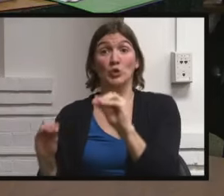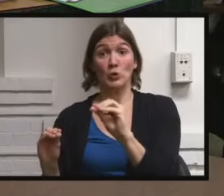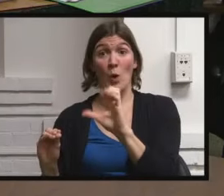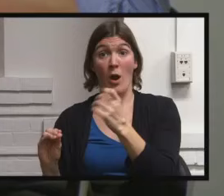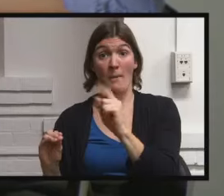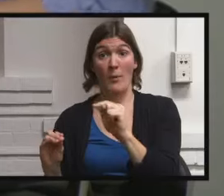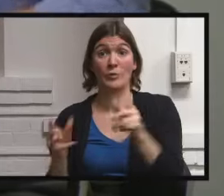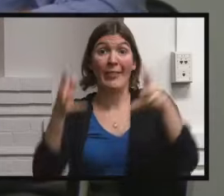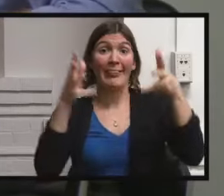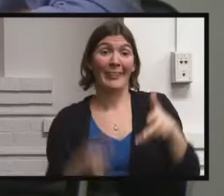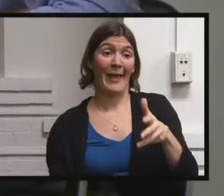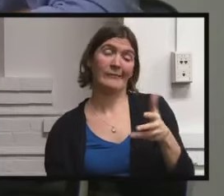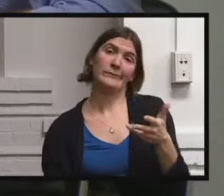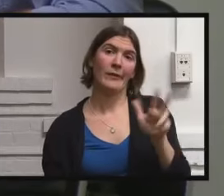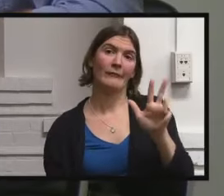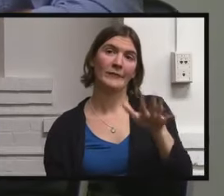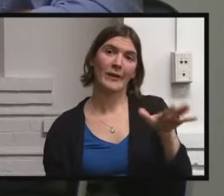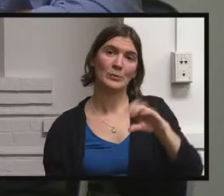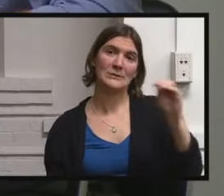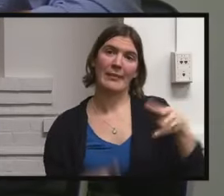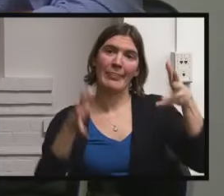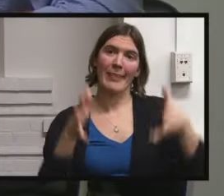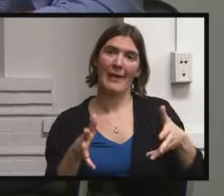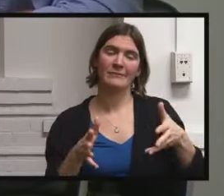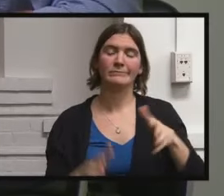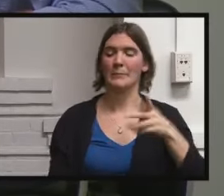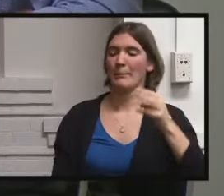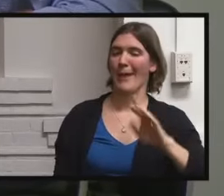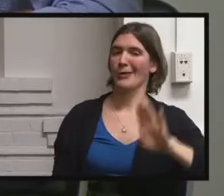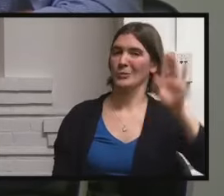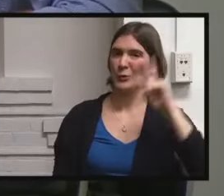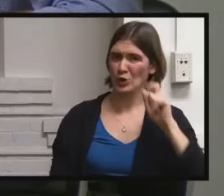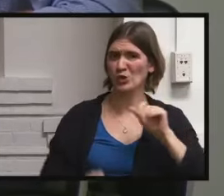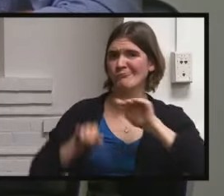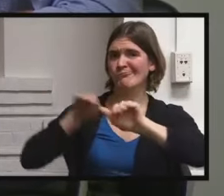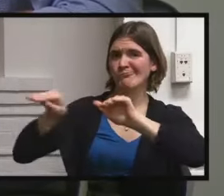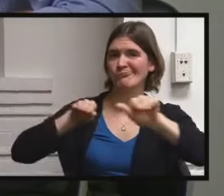of additional improvement that we could do there in terms of participation. And